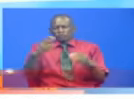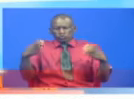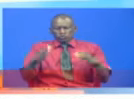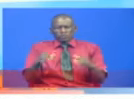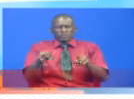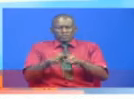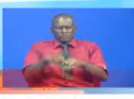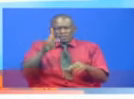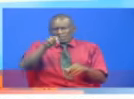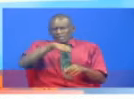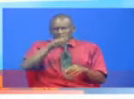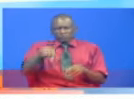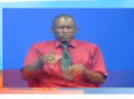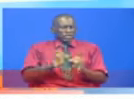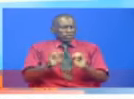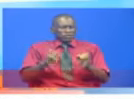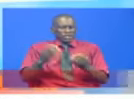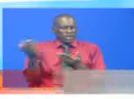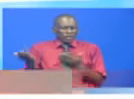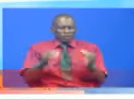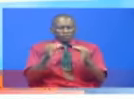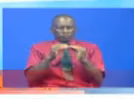prohibited.